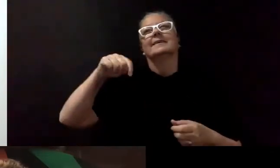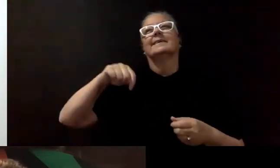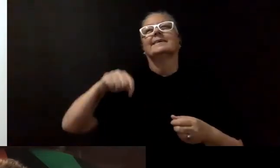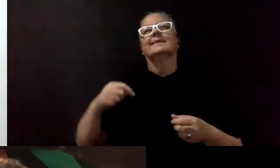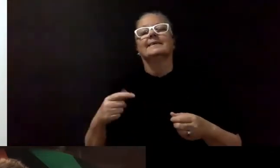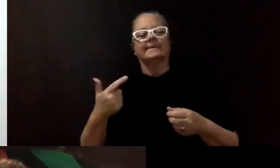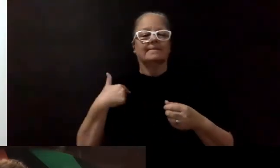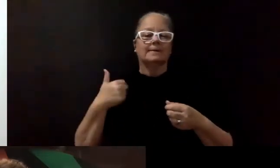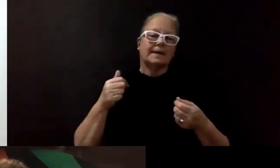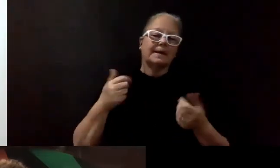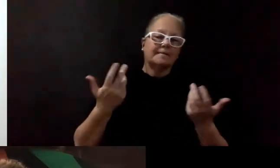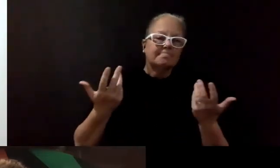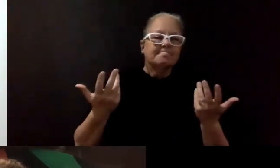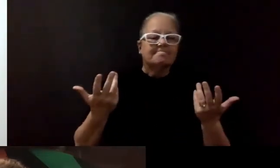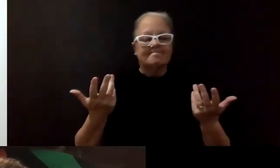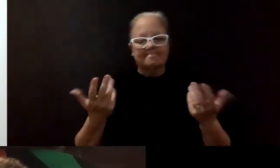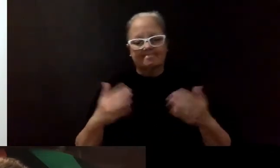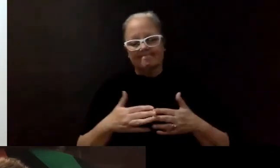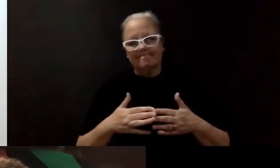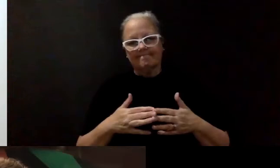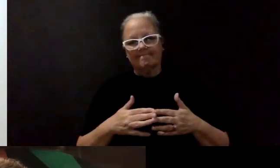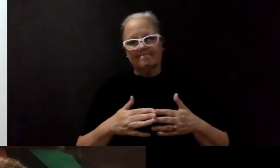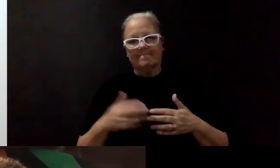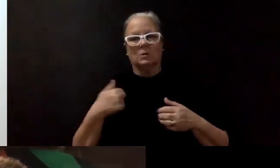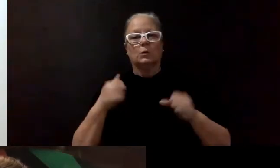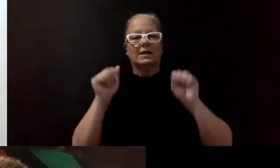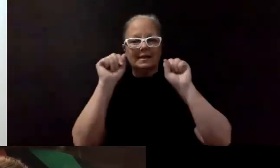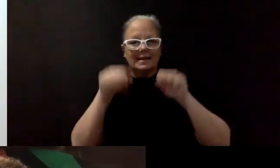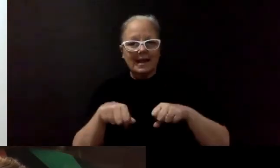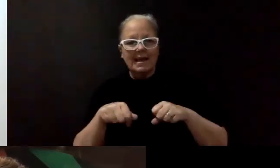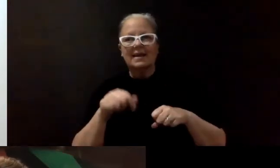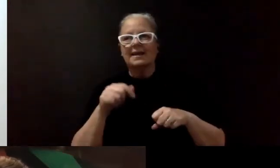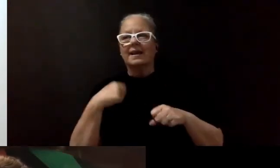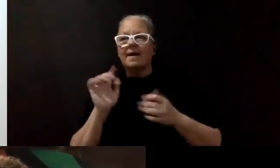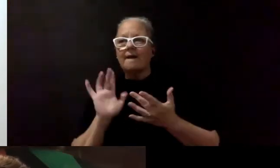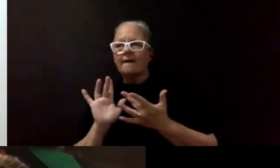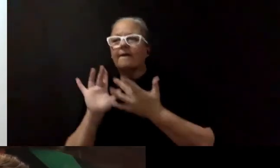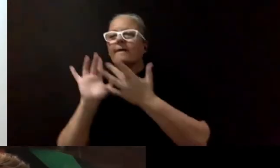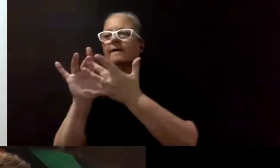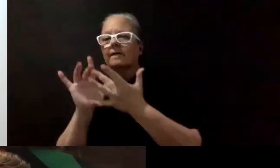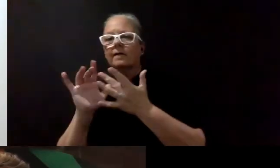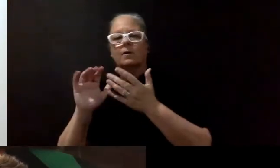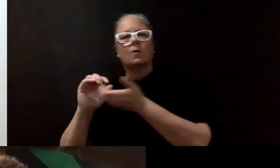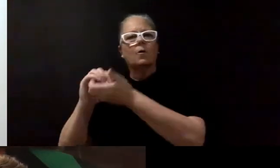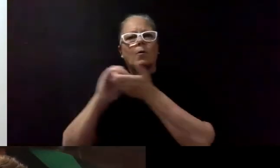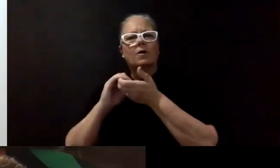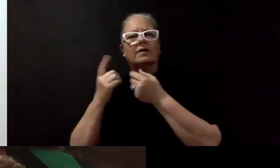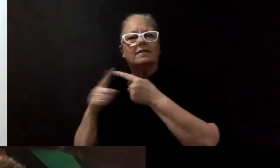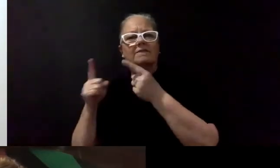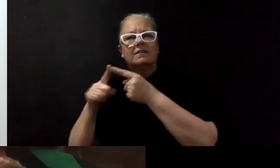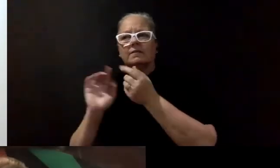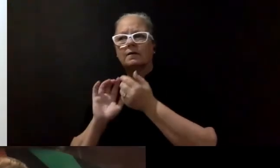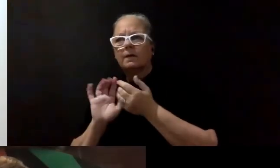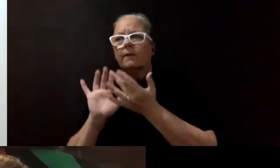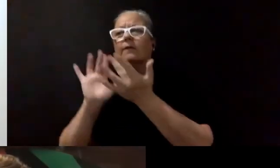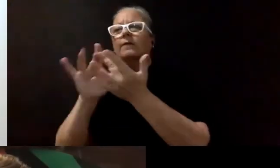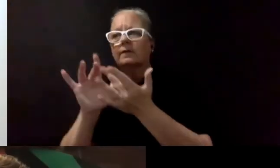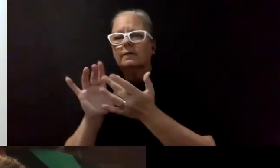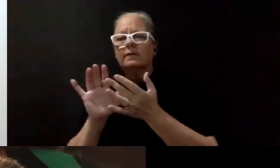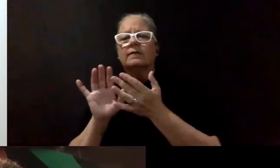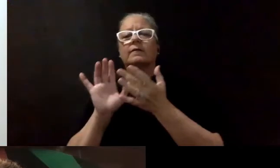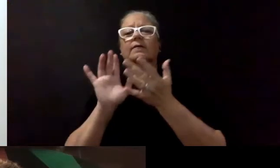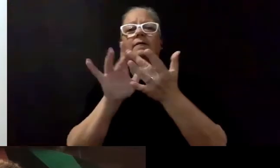to tap into industries and organizations within a whole bunch of different areas. So we've worked with the